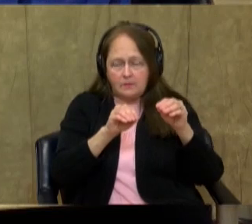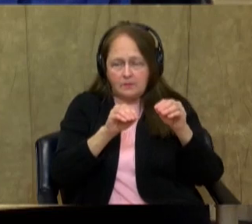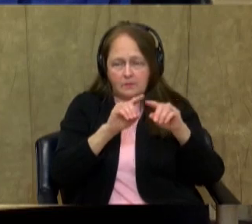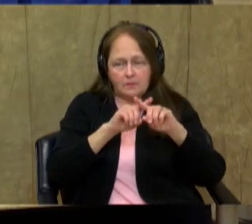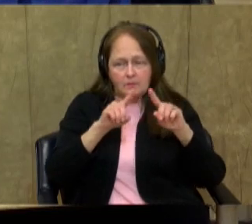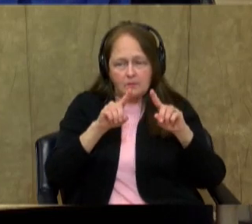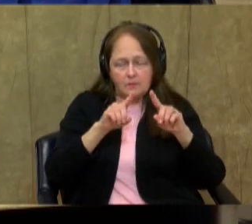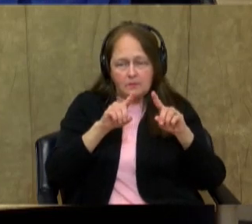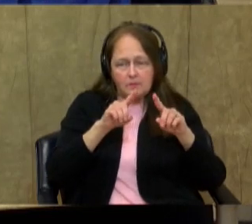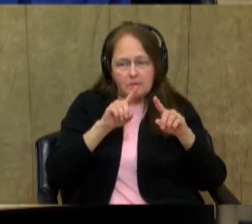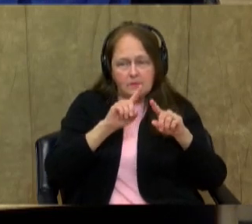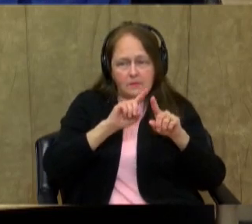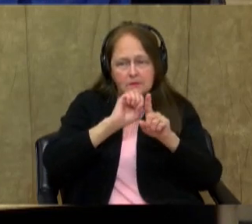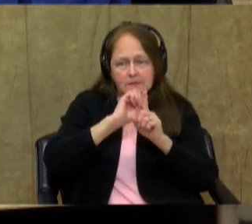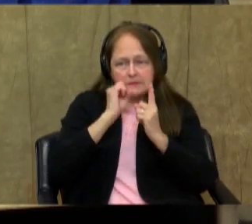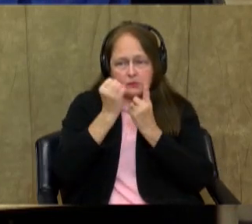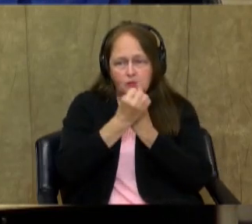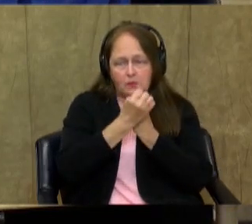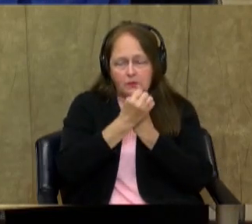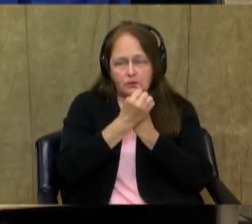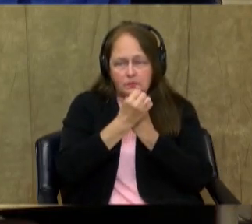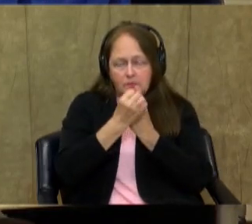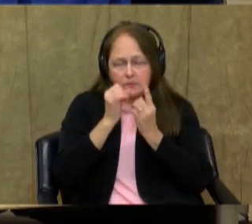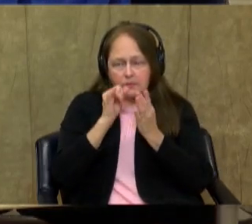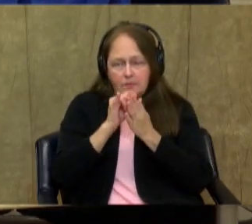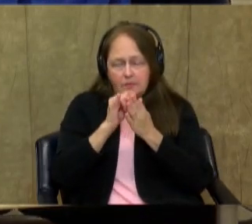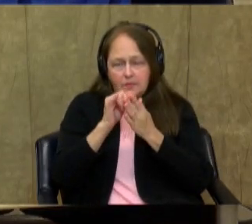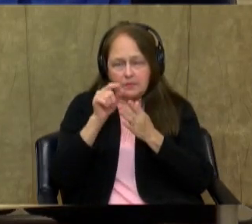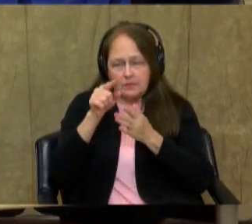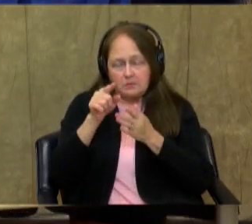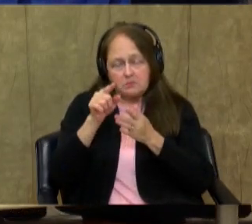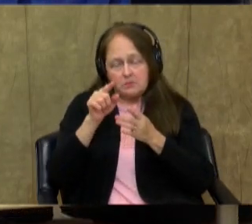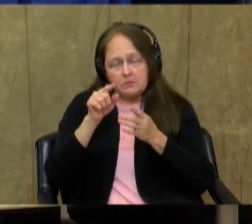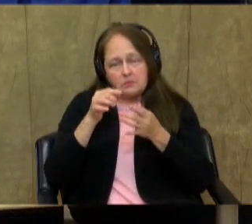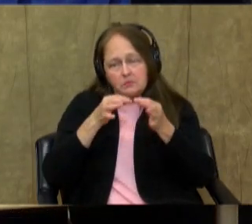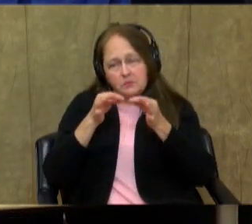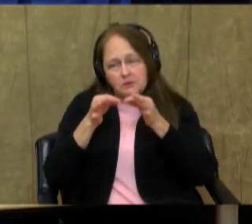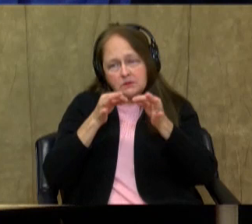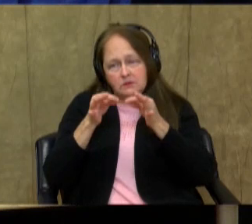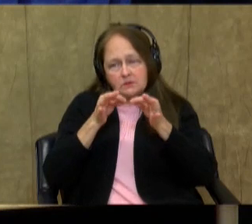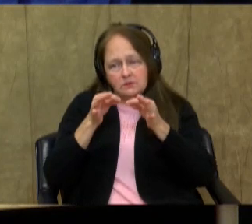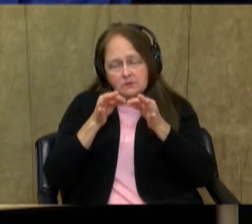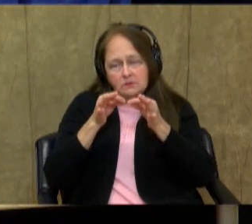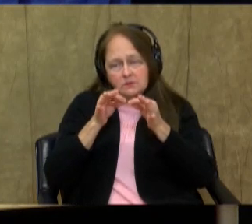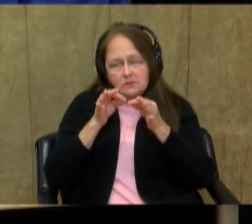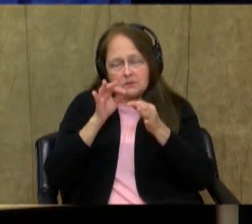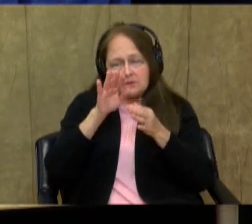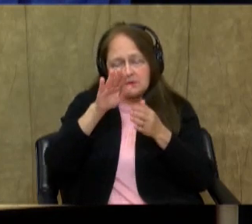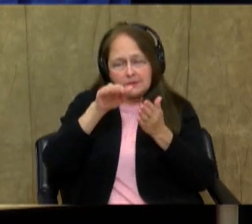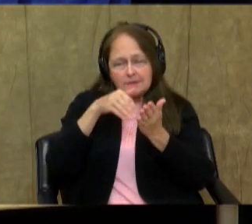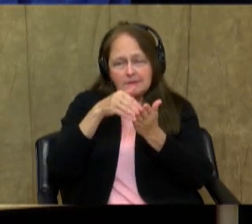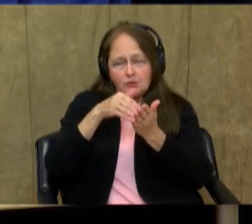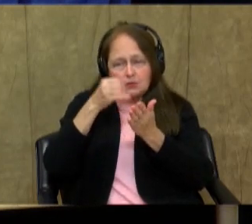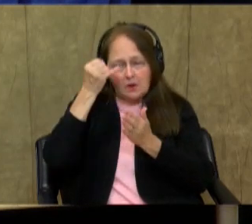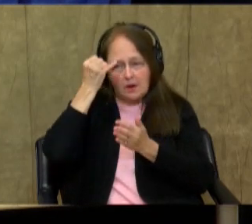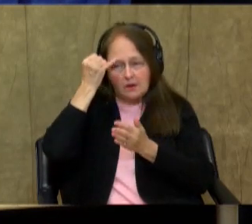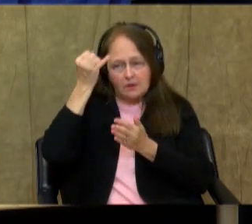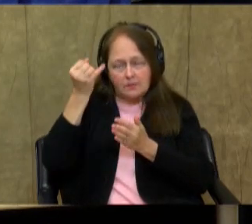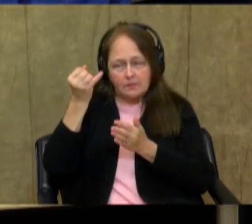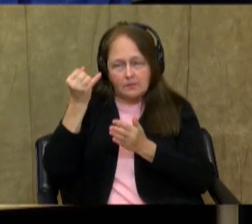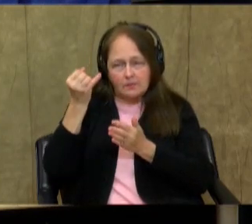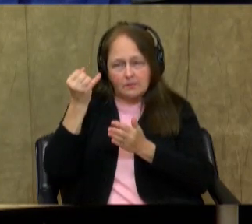but different situations. So in this particular text, what is it about? What is the central idea here?